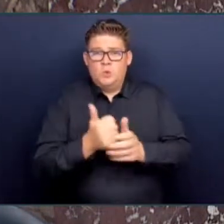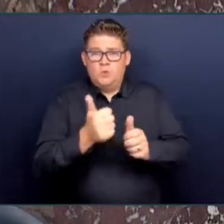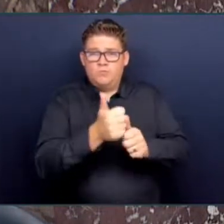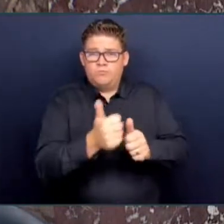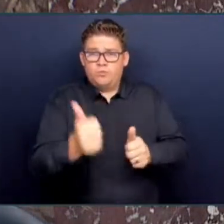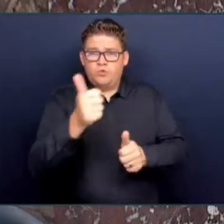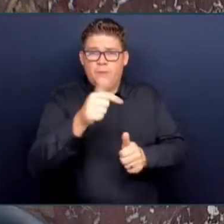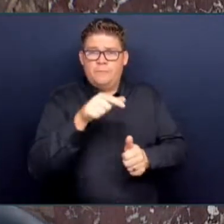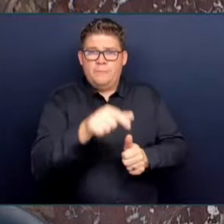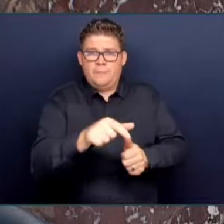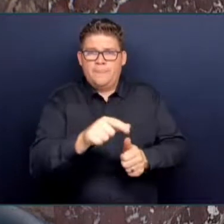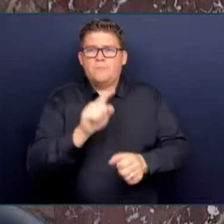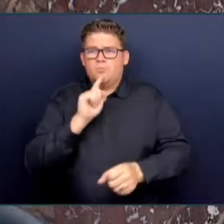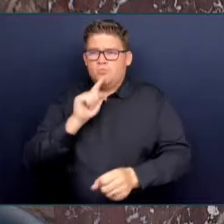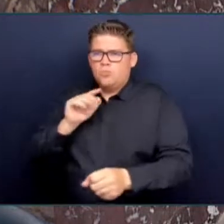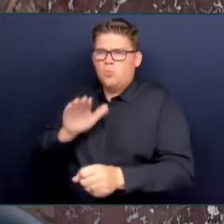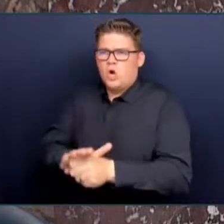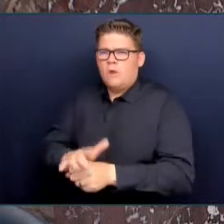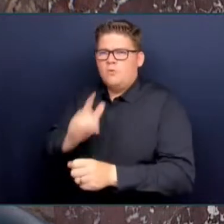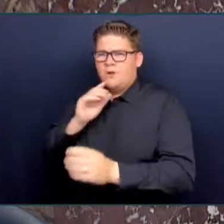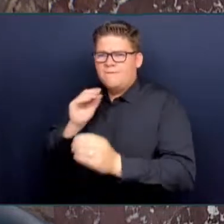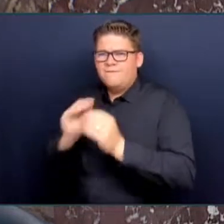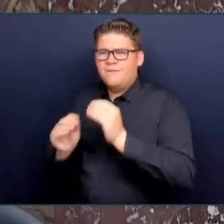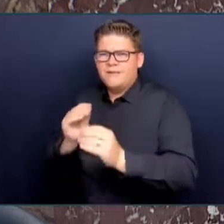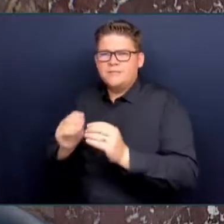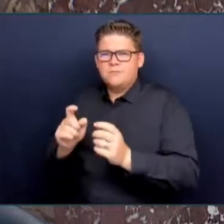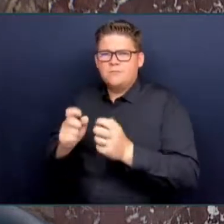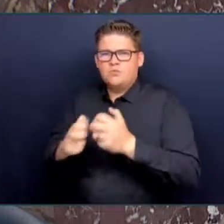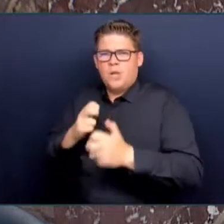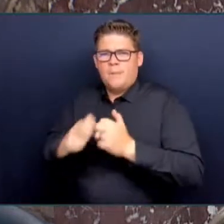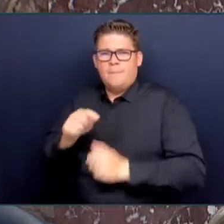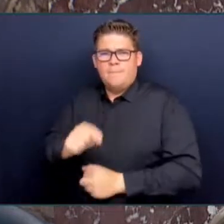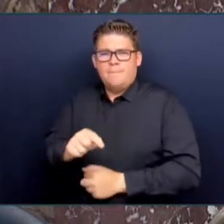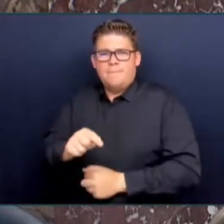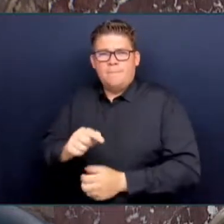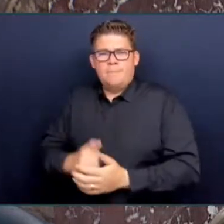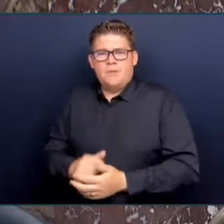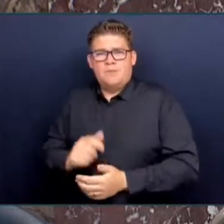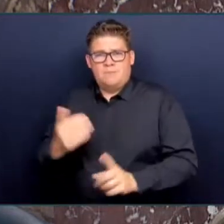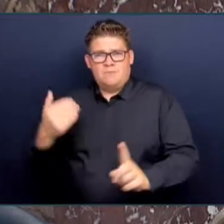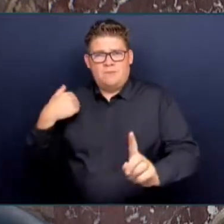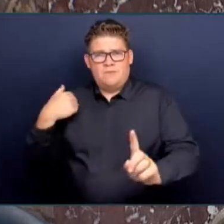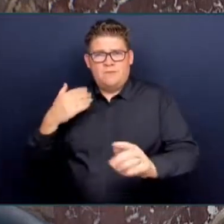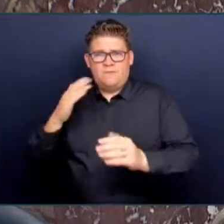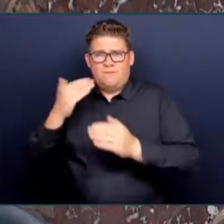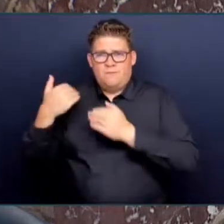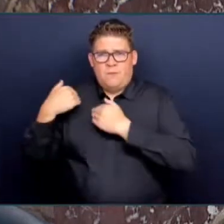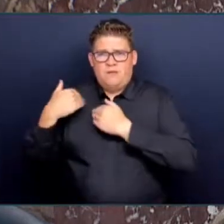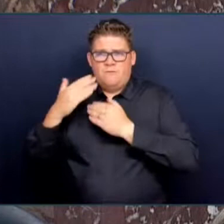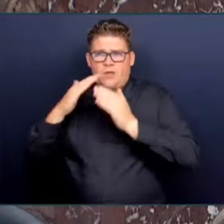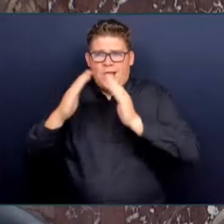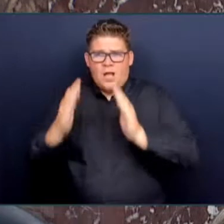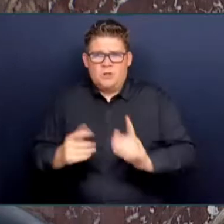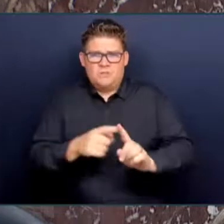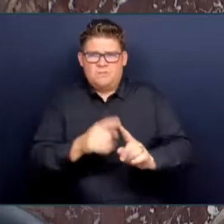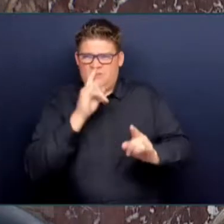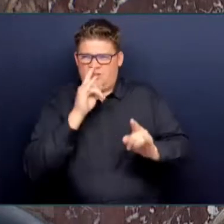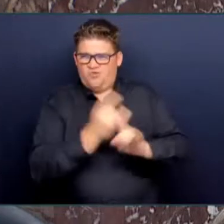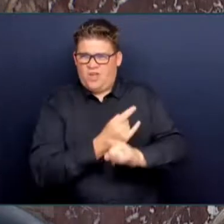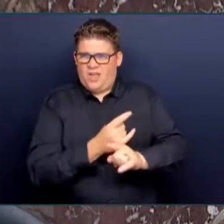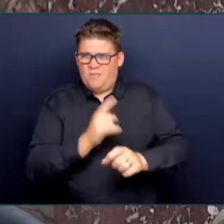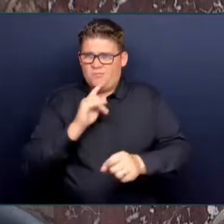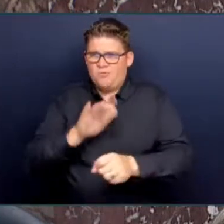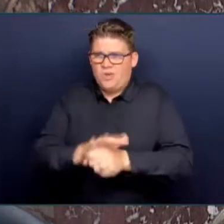he himself oversaw. But it's not just that, Mr. Speaker. It's also the promise that we'd heard from this